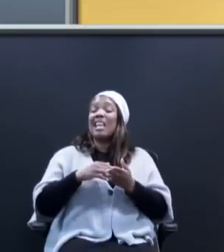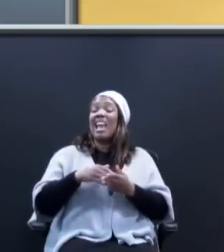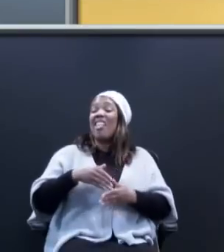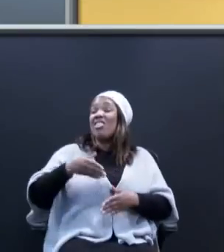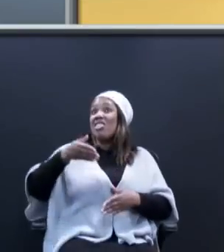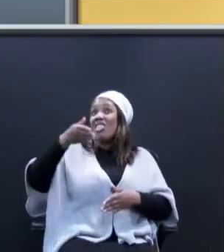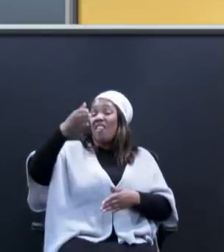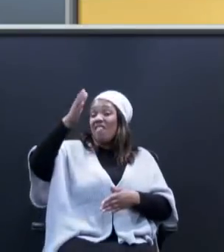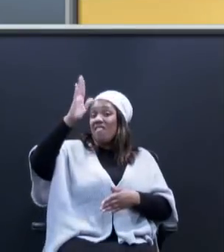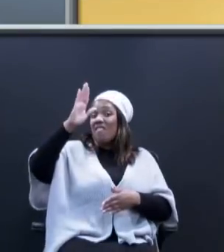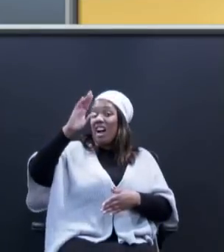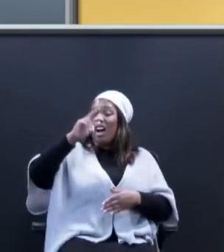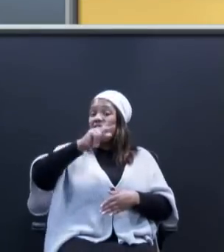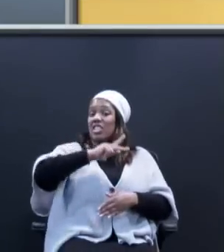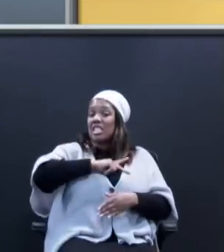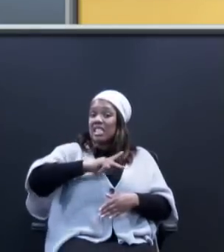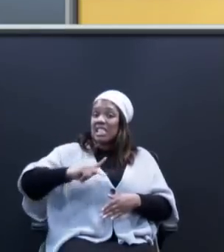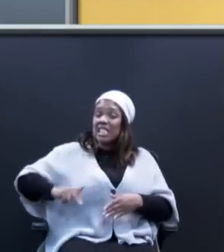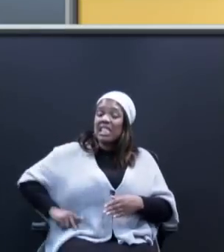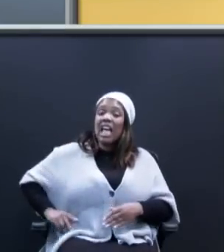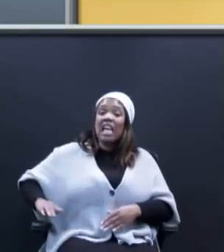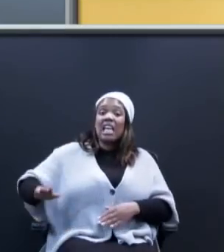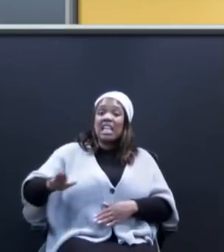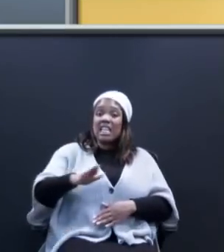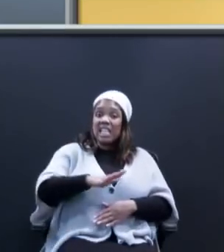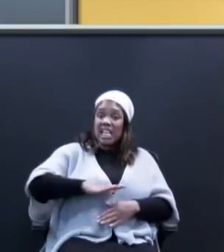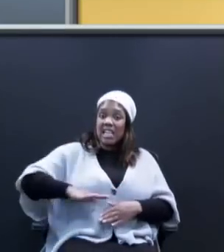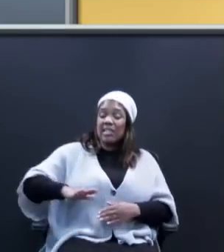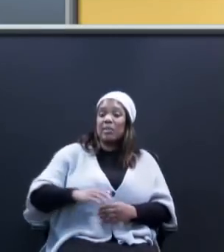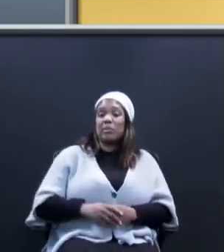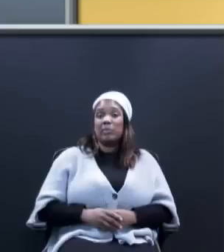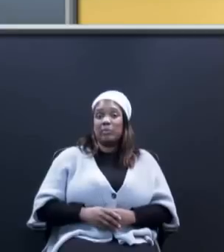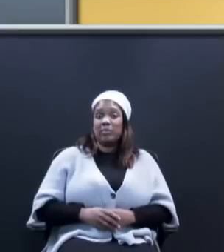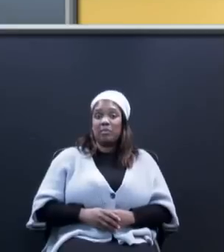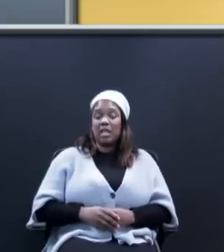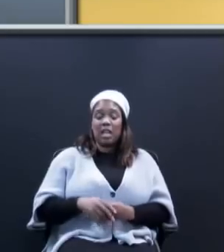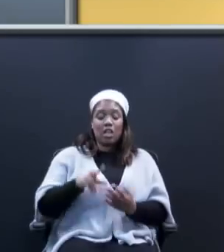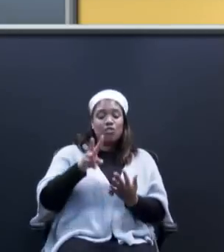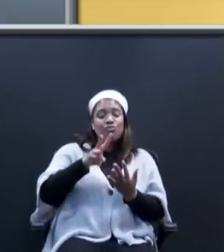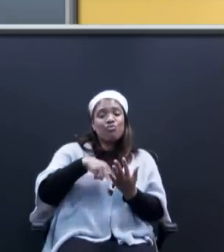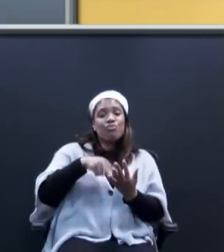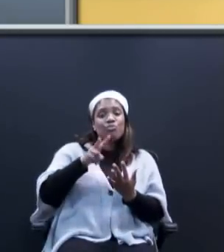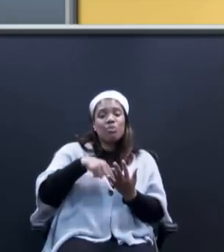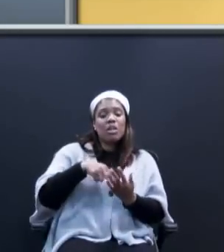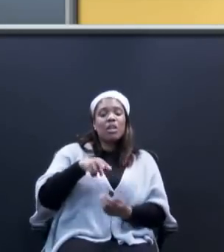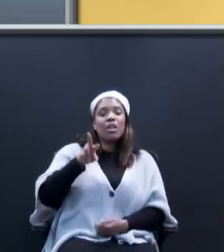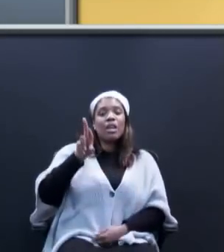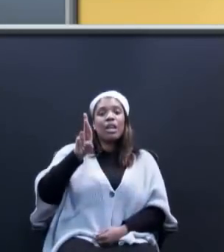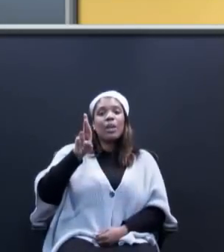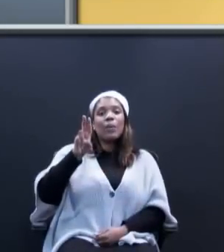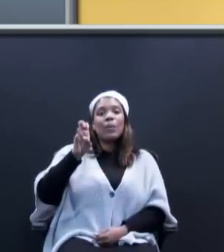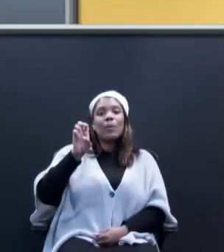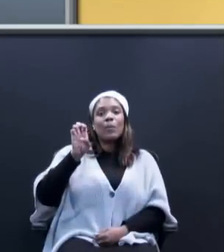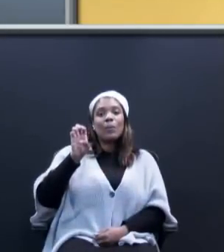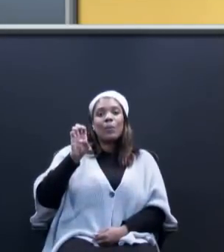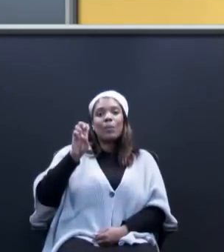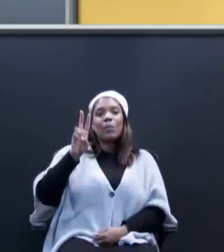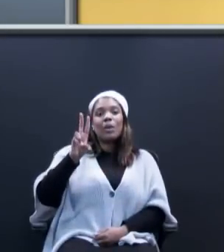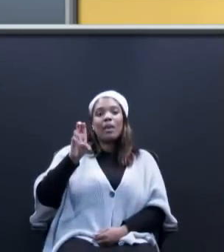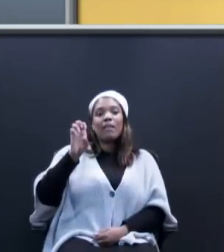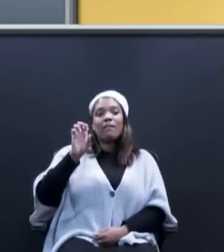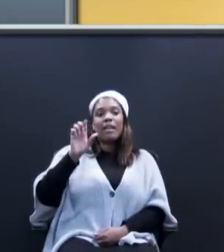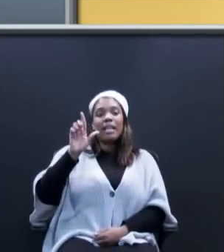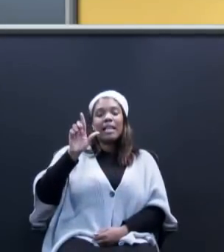And let's go in the Revelation 21st chapter and see what kingdom is that is. Revelation chapter